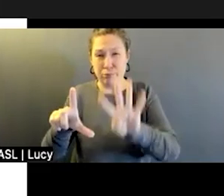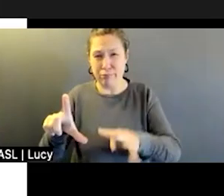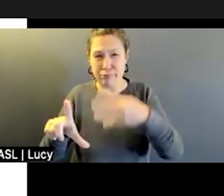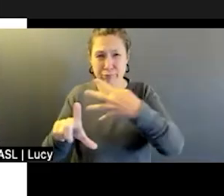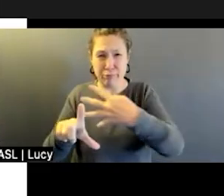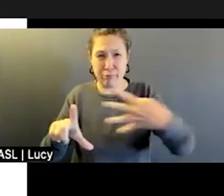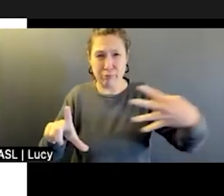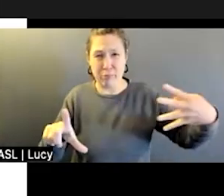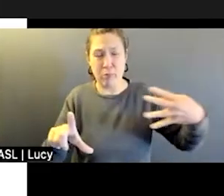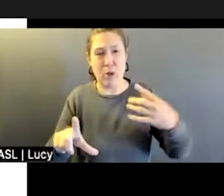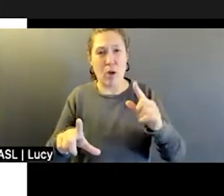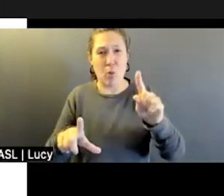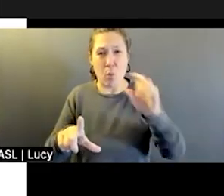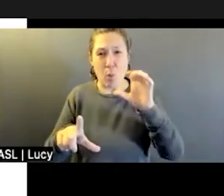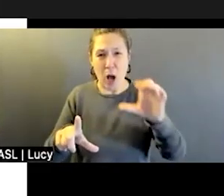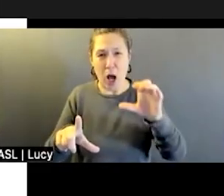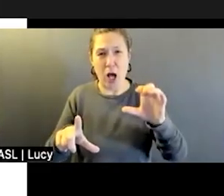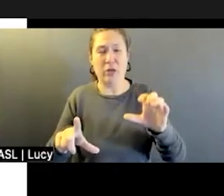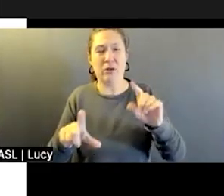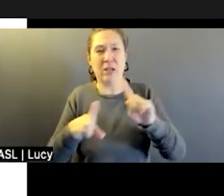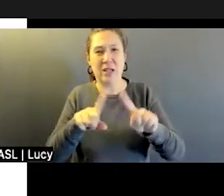wooden stripes glued on its surface.